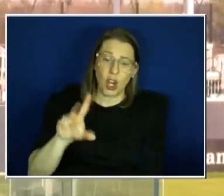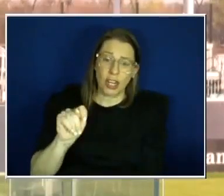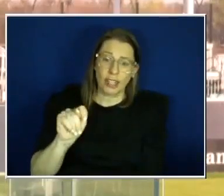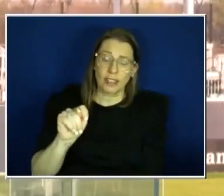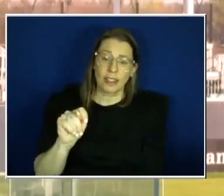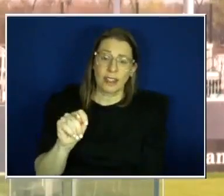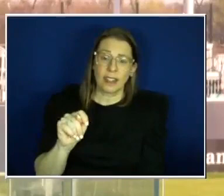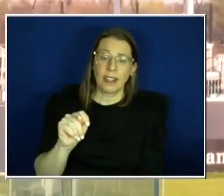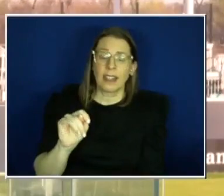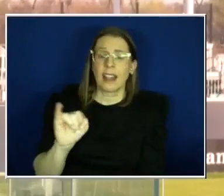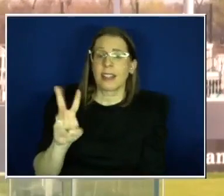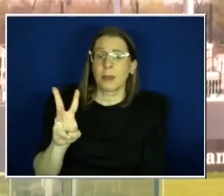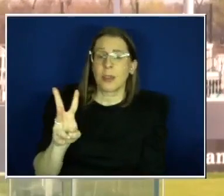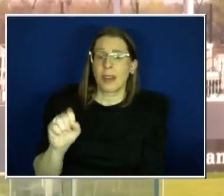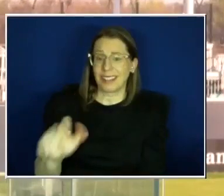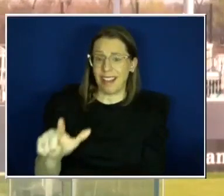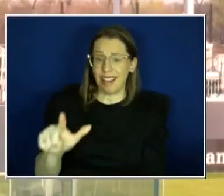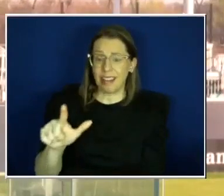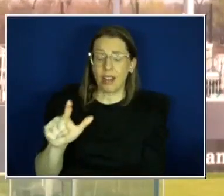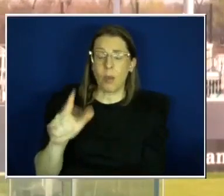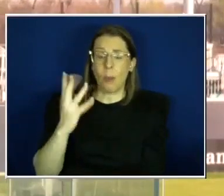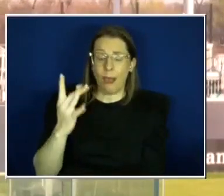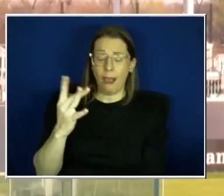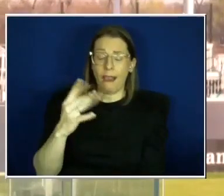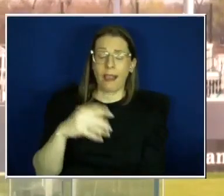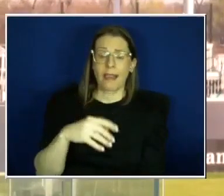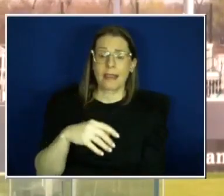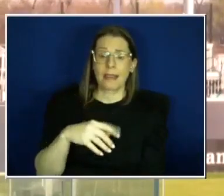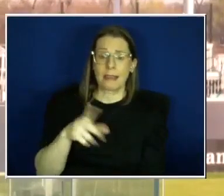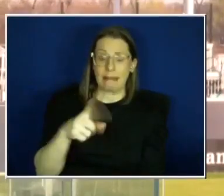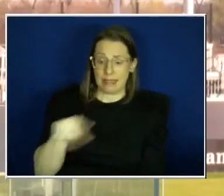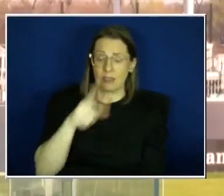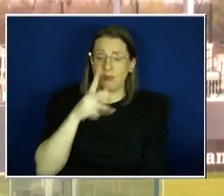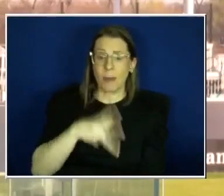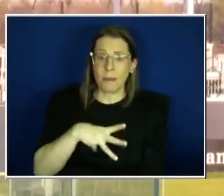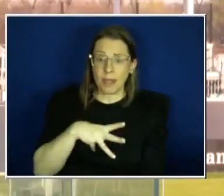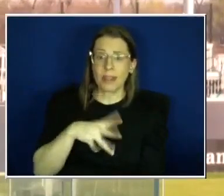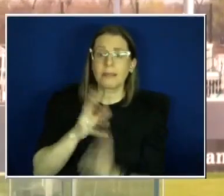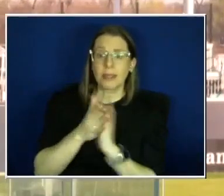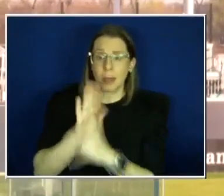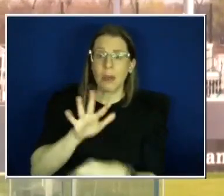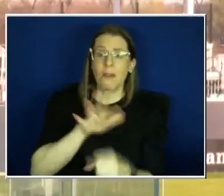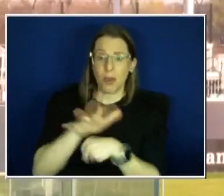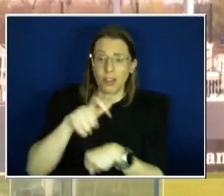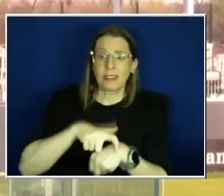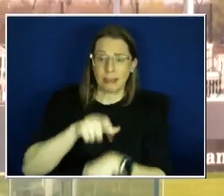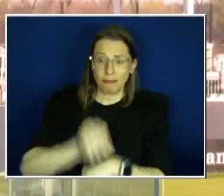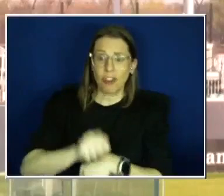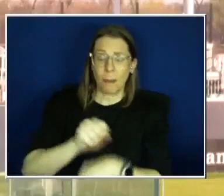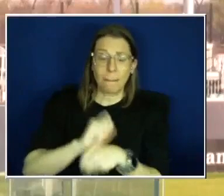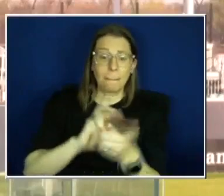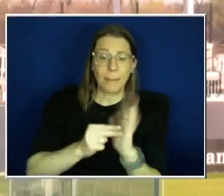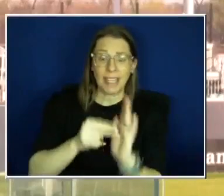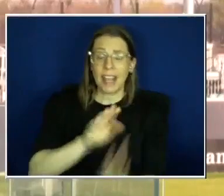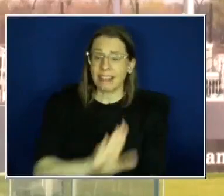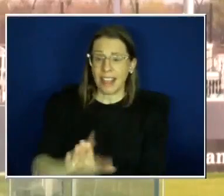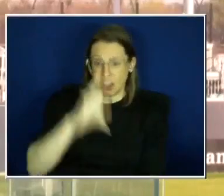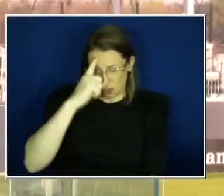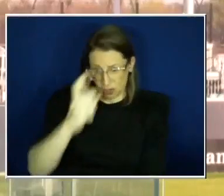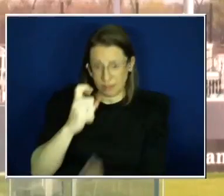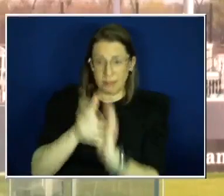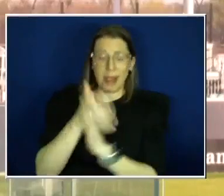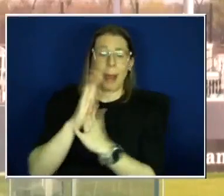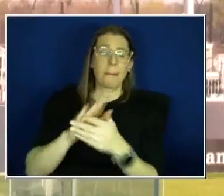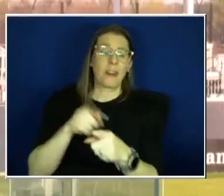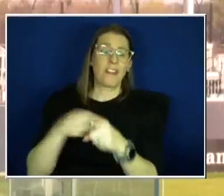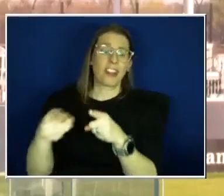to a place where these women, this is a full-time job. This is an opportunity to live out their dreams and to be professional athletes and focus